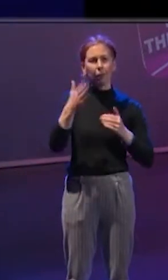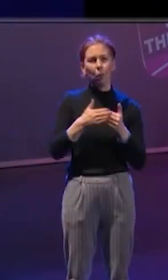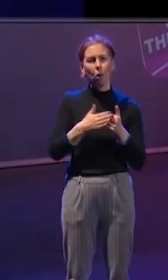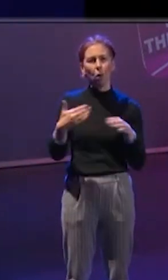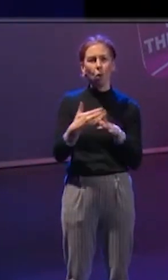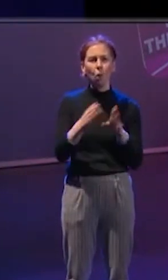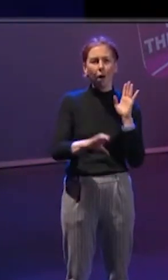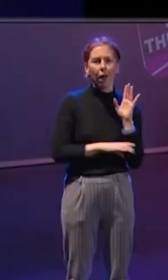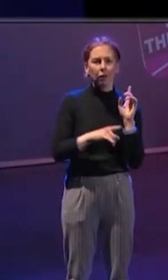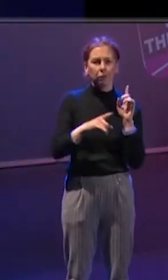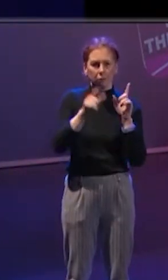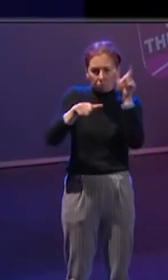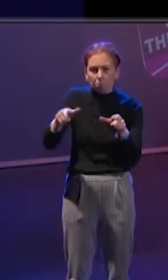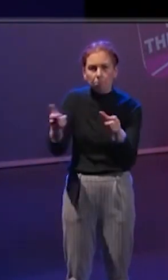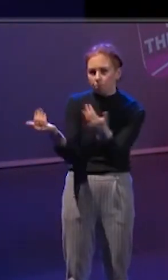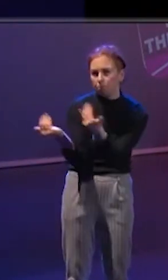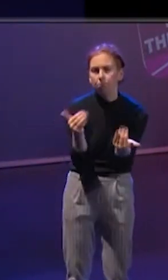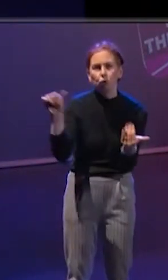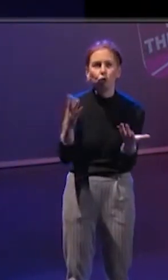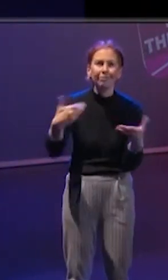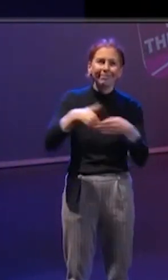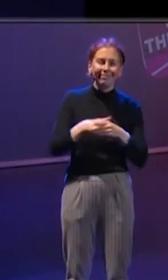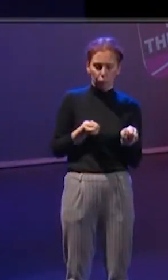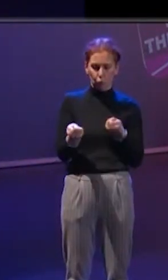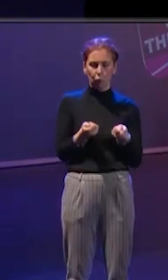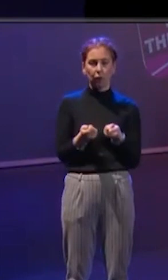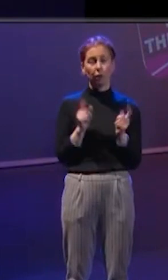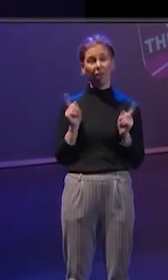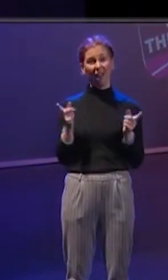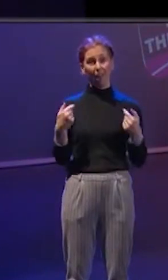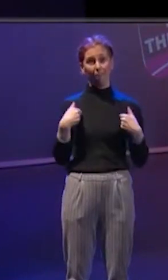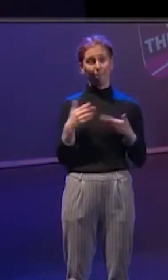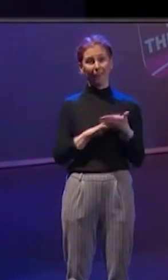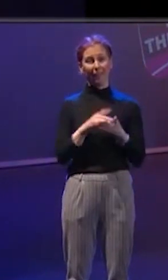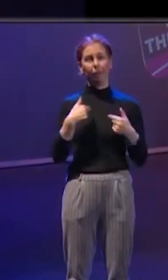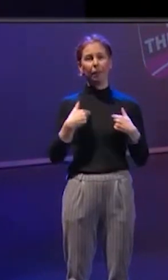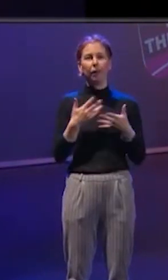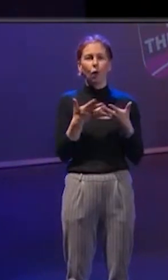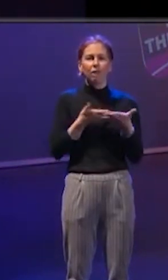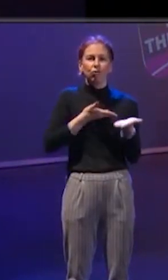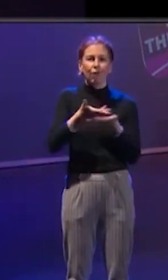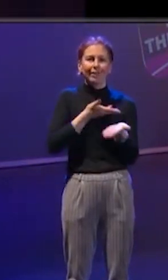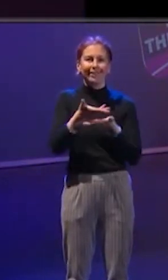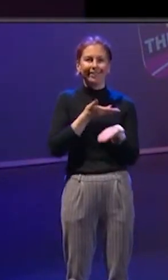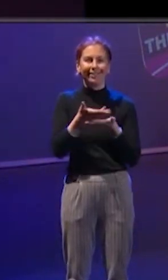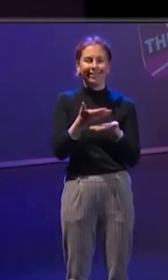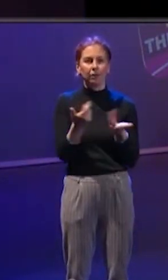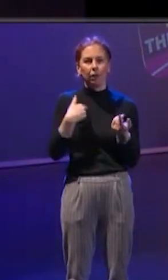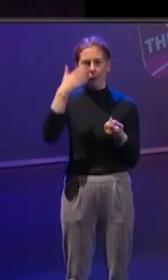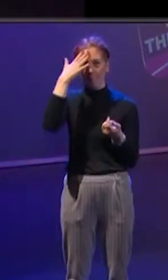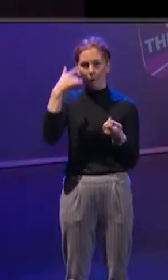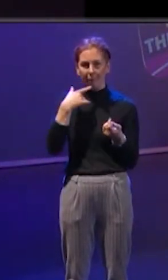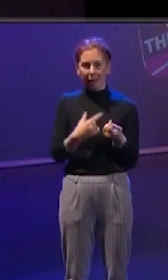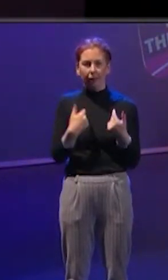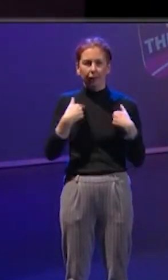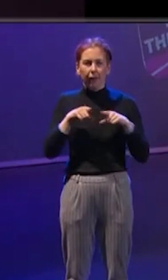say that because what that gives me is, and this is obviously not true of everyone, but I'm quite a chatty person. And as my mum would say, I've got the gift of